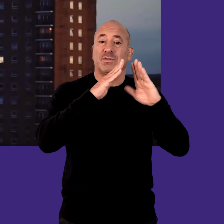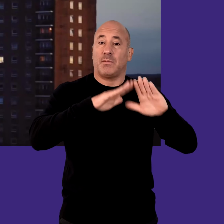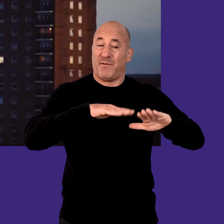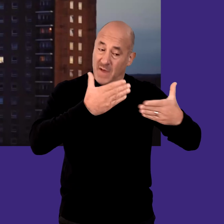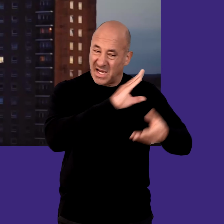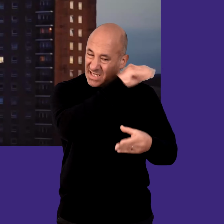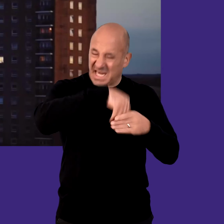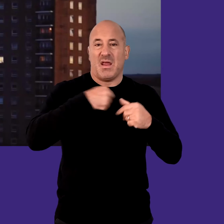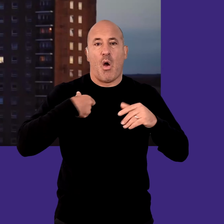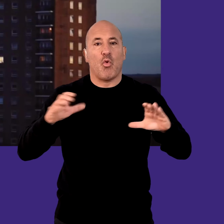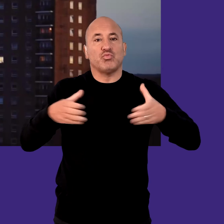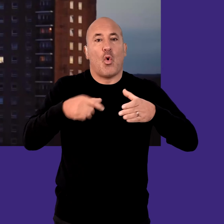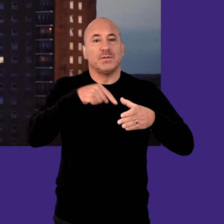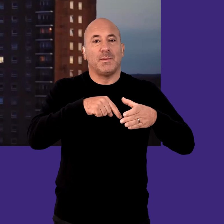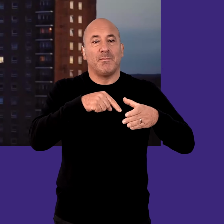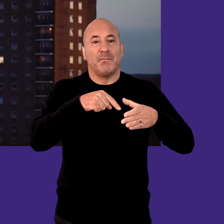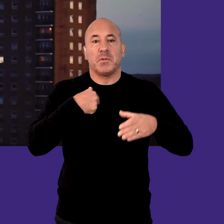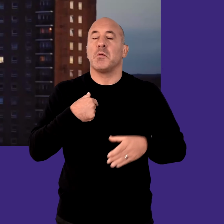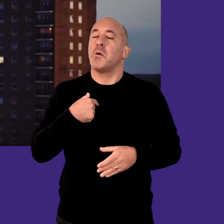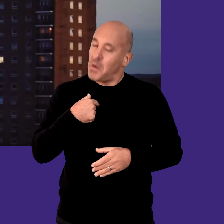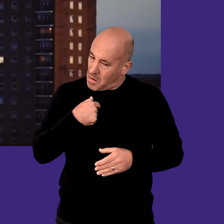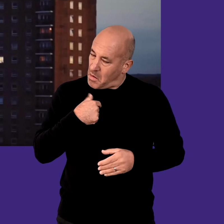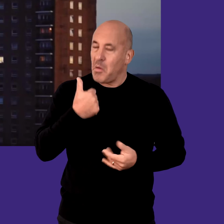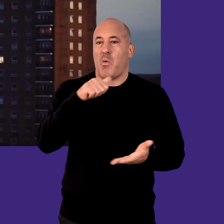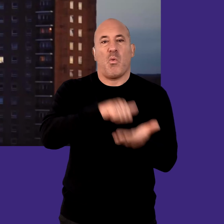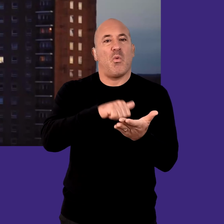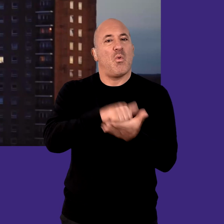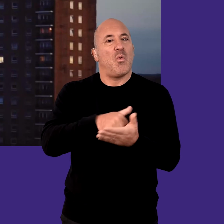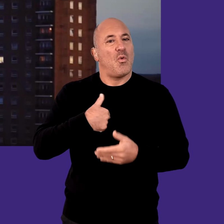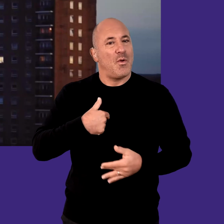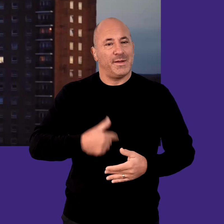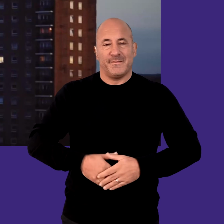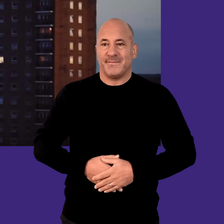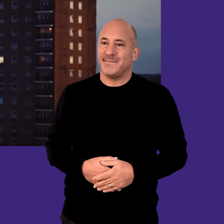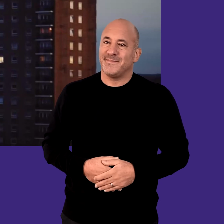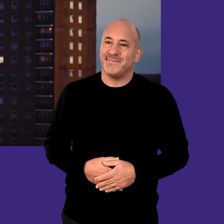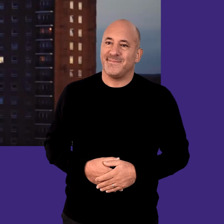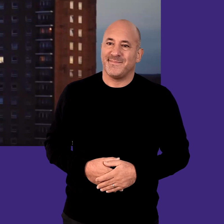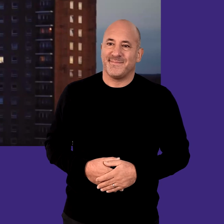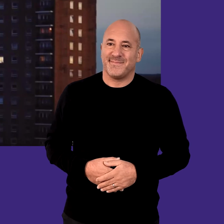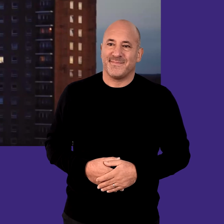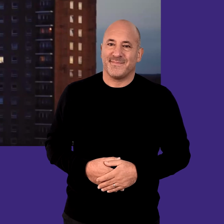that social housing provider onto your consortium, and that's what we've done.